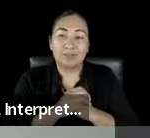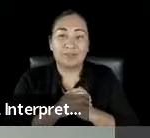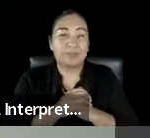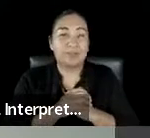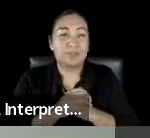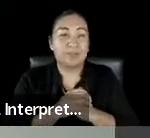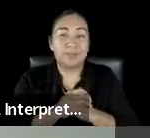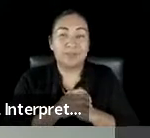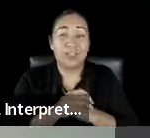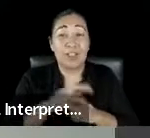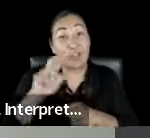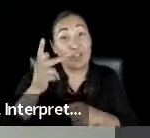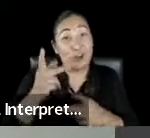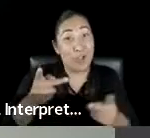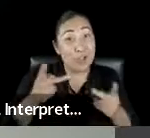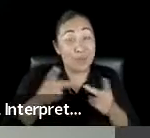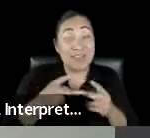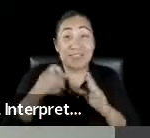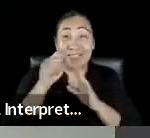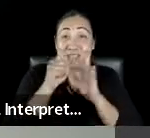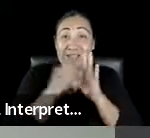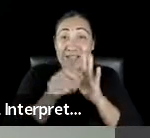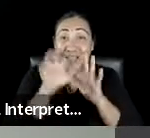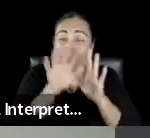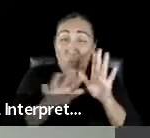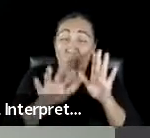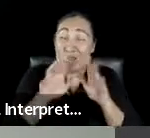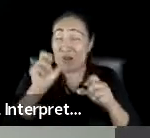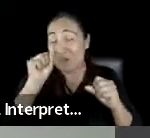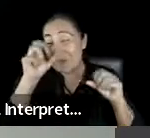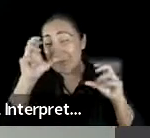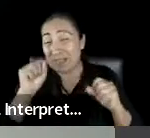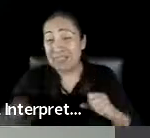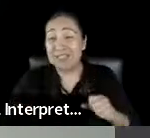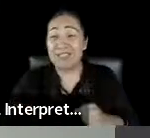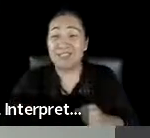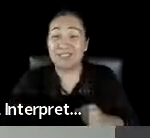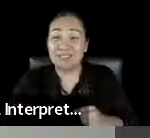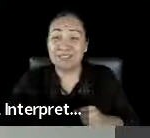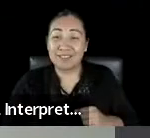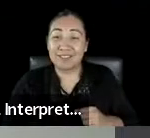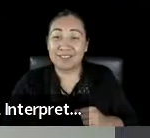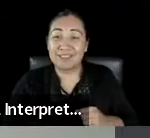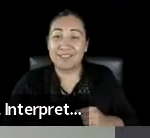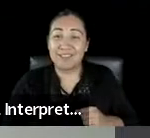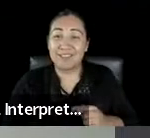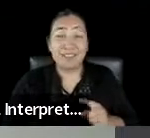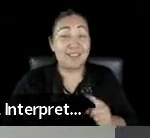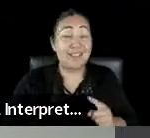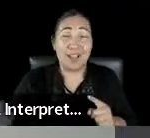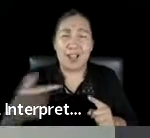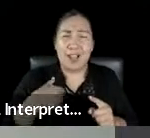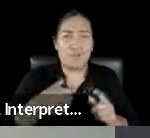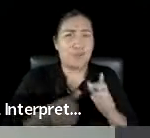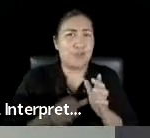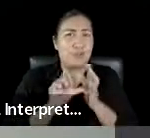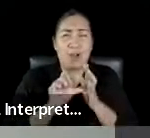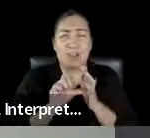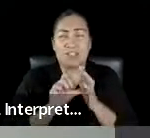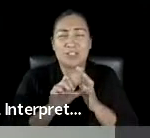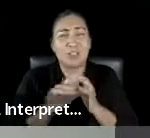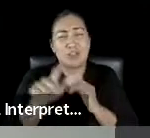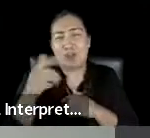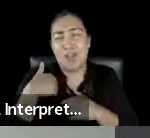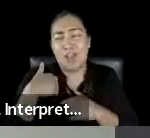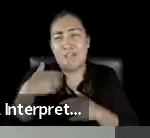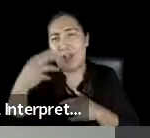breaths. Third place statewide. That is amazing. I told you this in the pregame, but I'm just so impressed with you. You have such